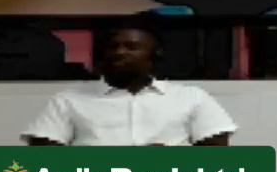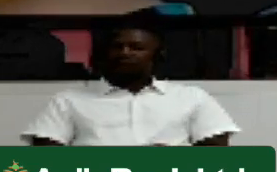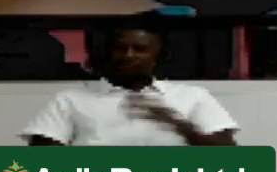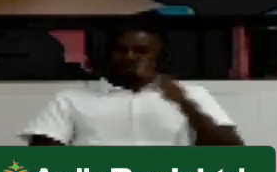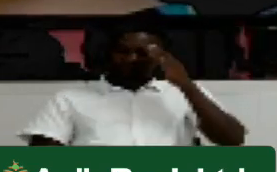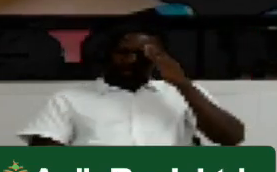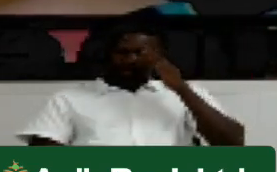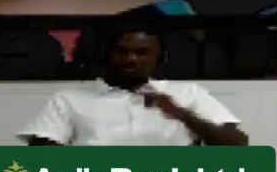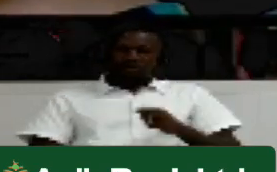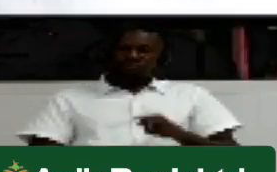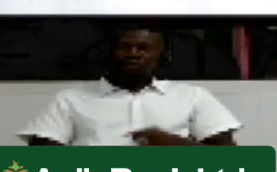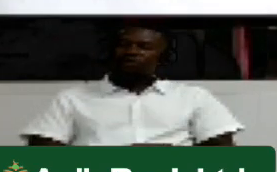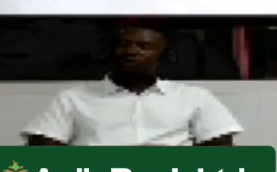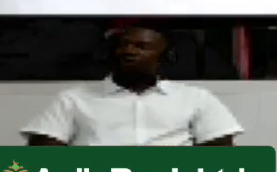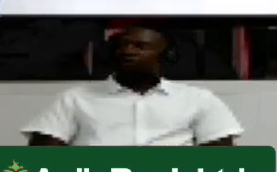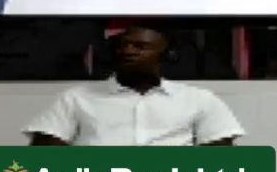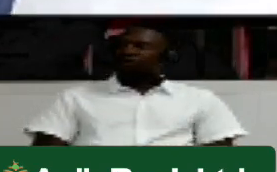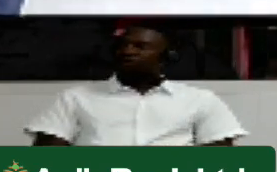Thank you.